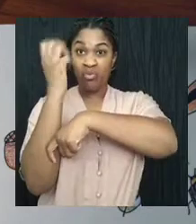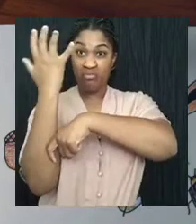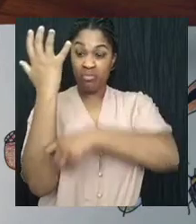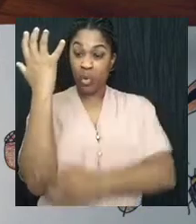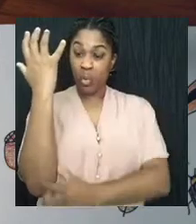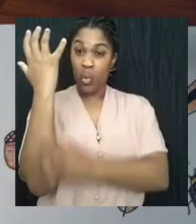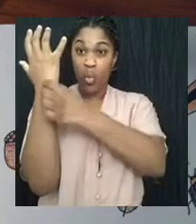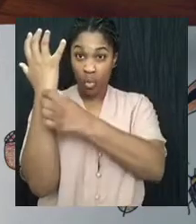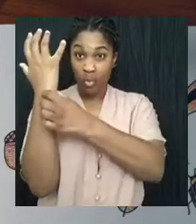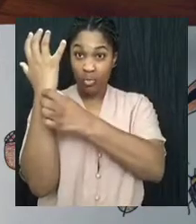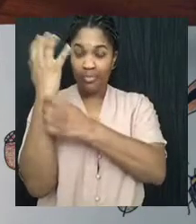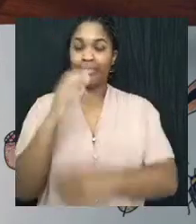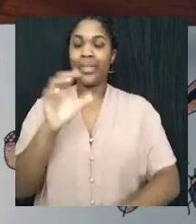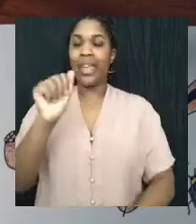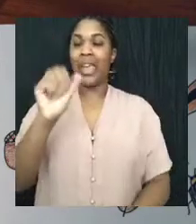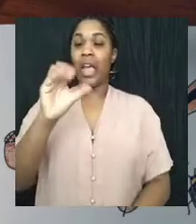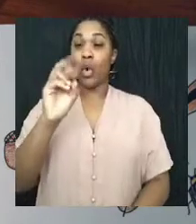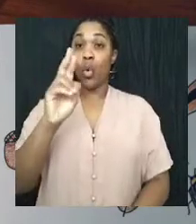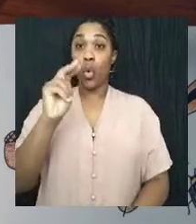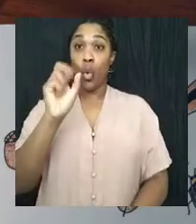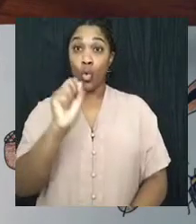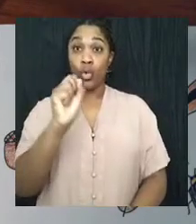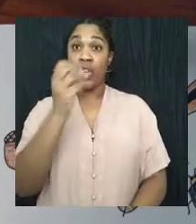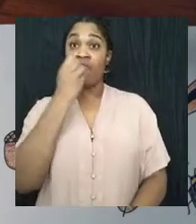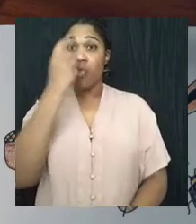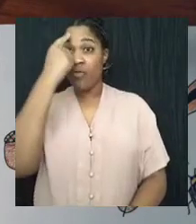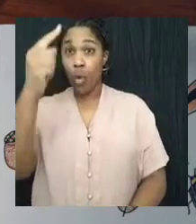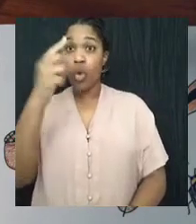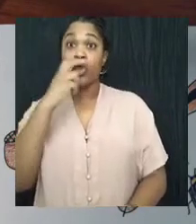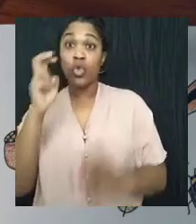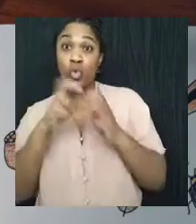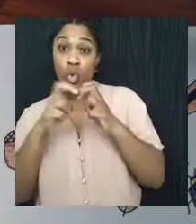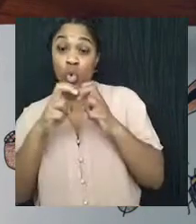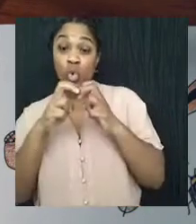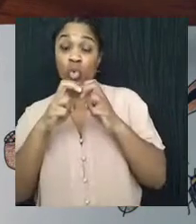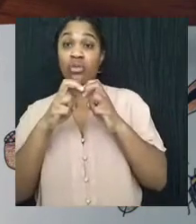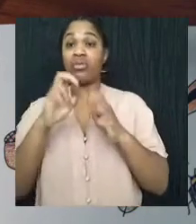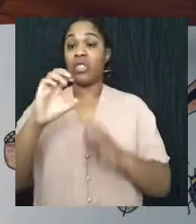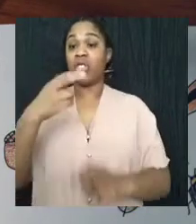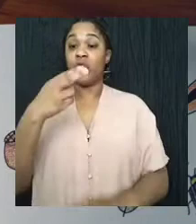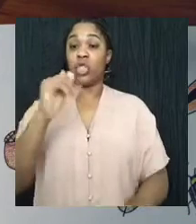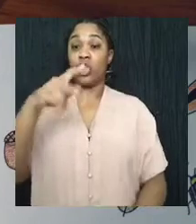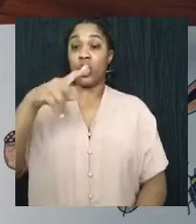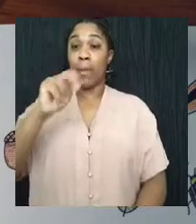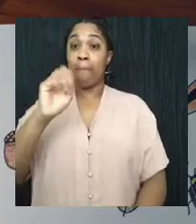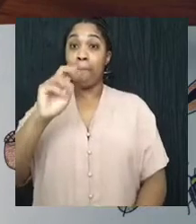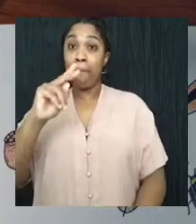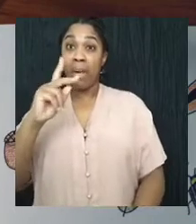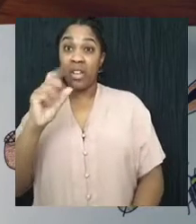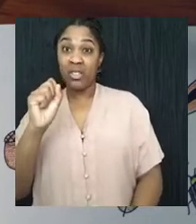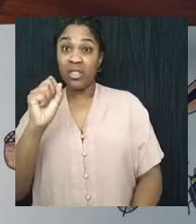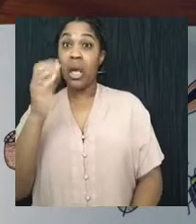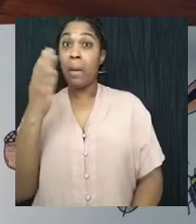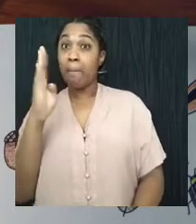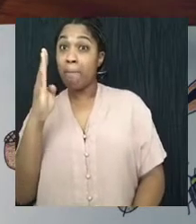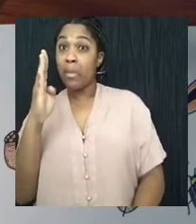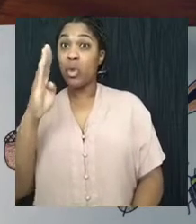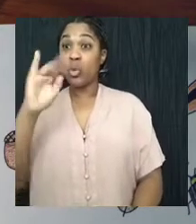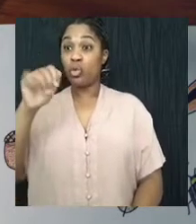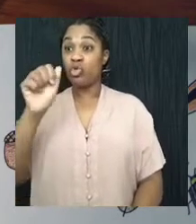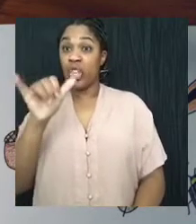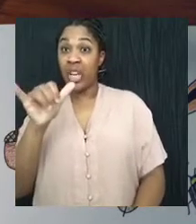Acorns are food for squirrels, chipmunks, blue jays, and deer.